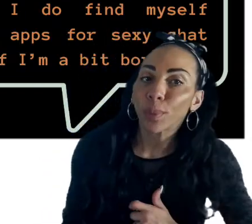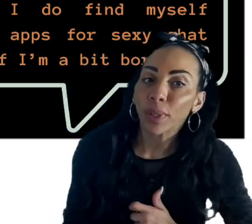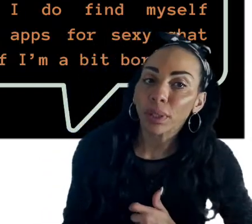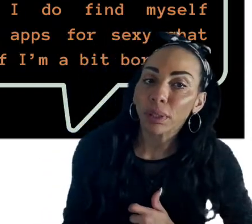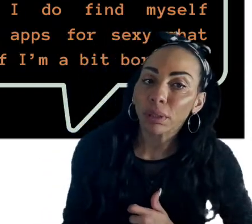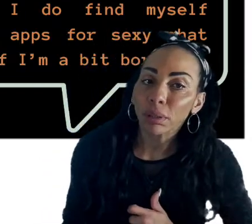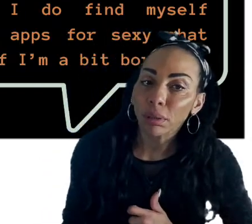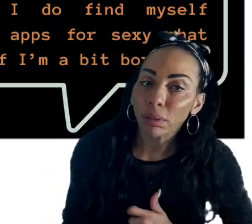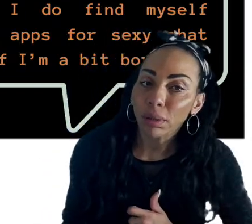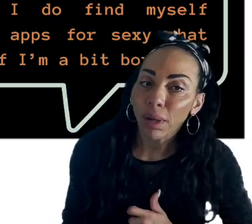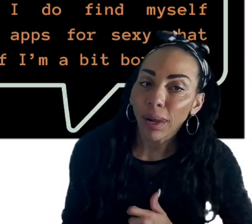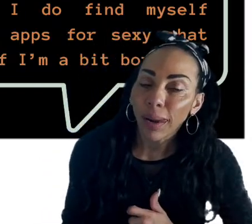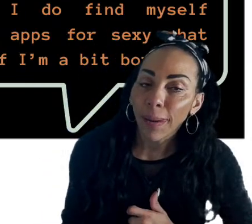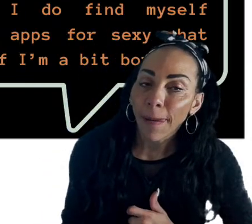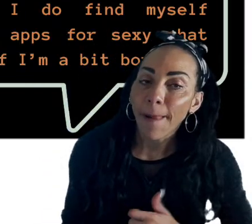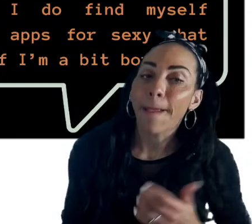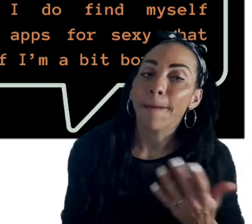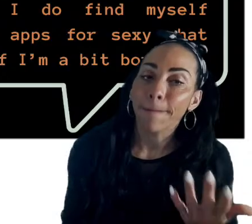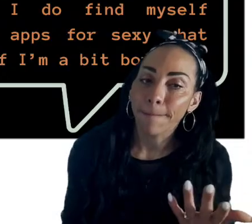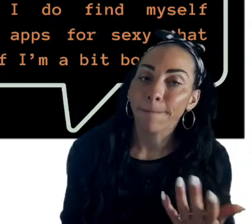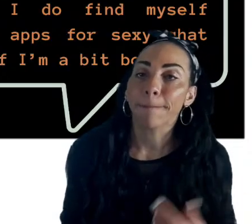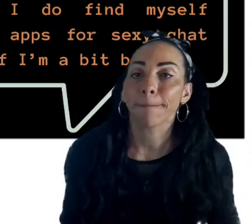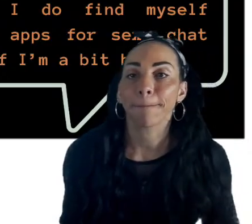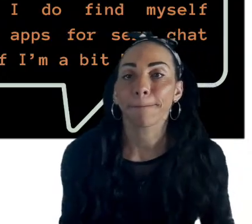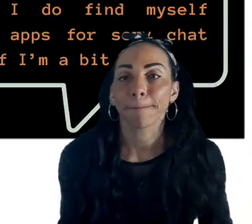Seeing these,